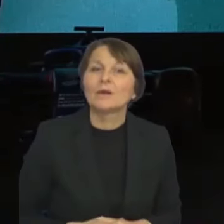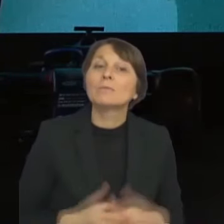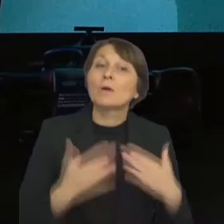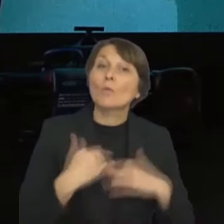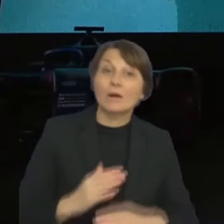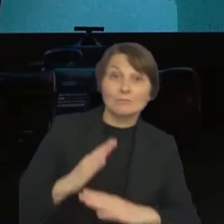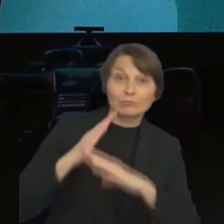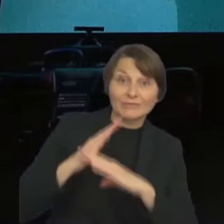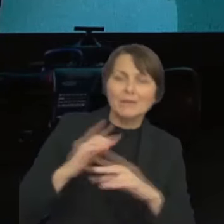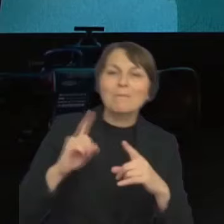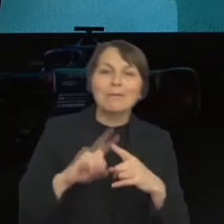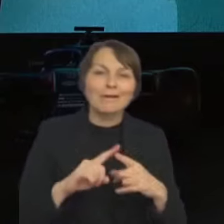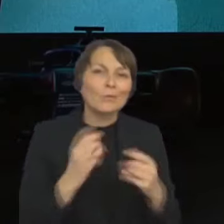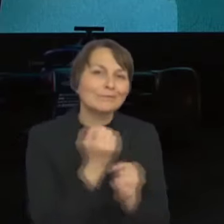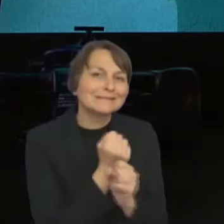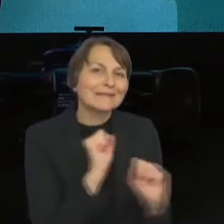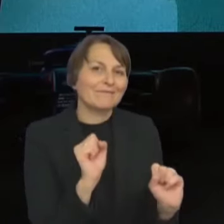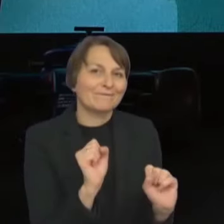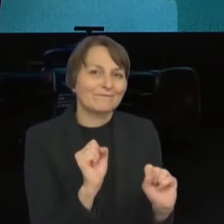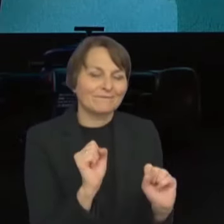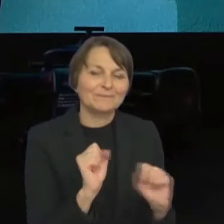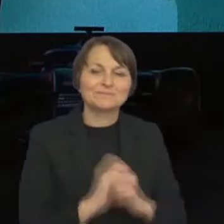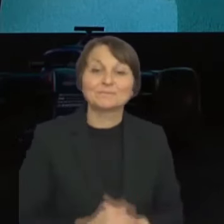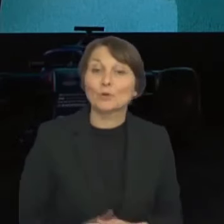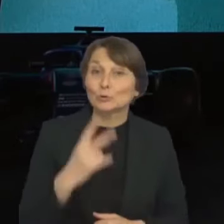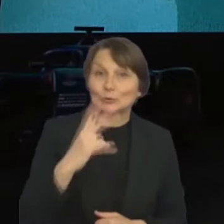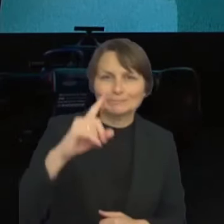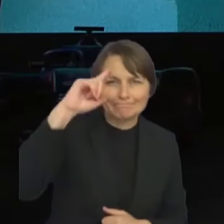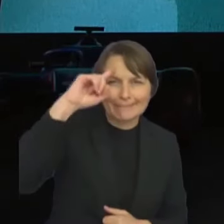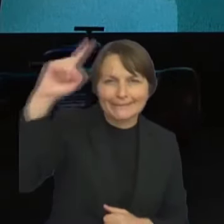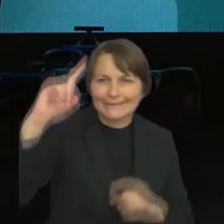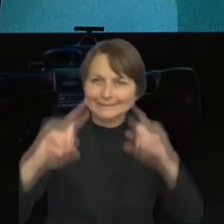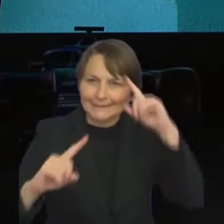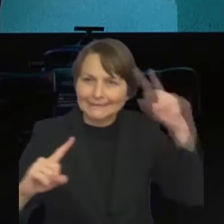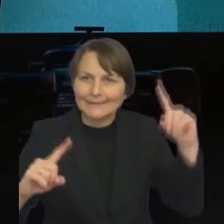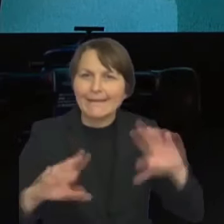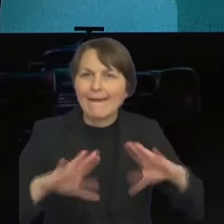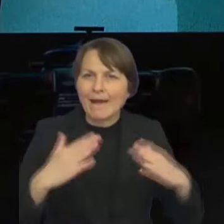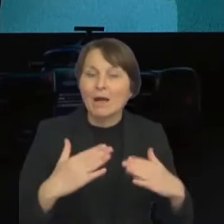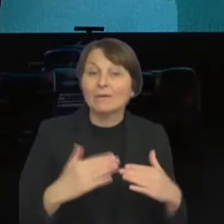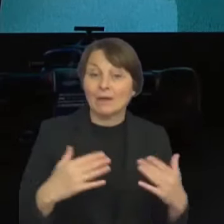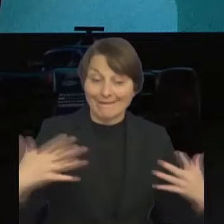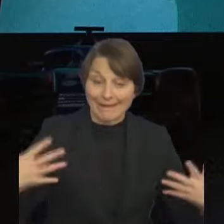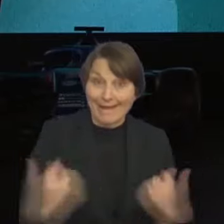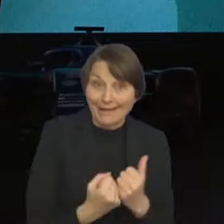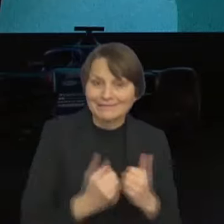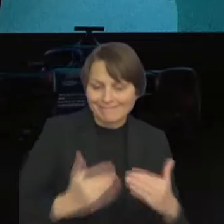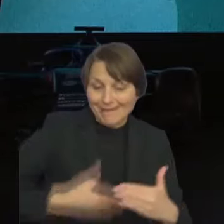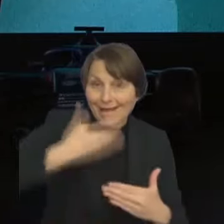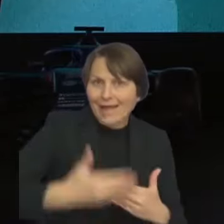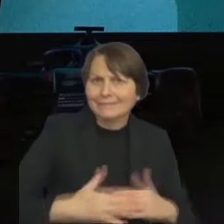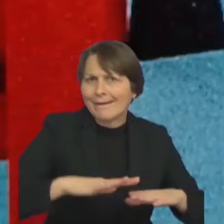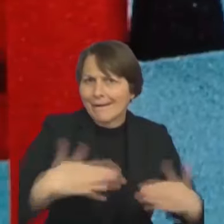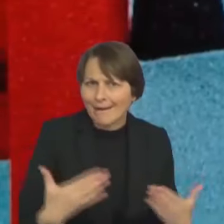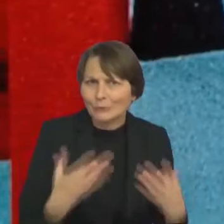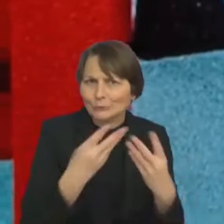So we've set up two innovations for post-accident safety. First of all, fireman access, or